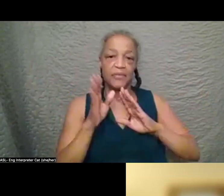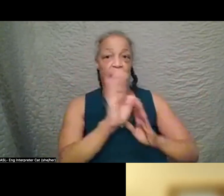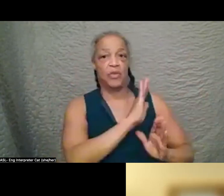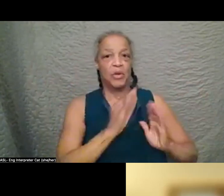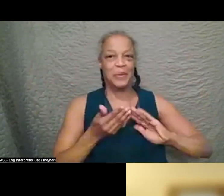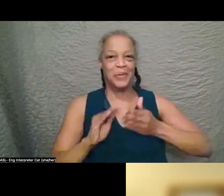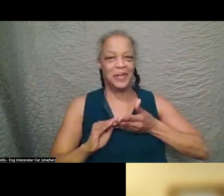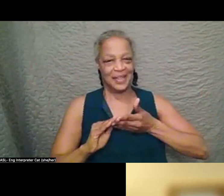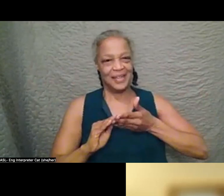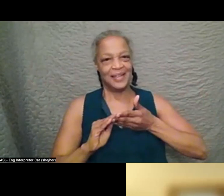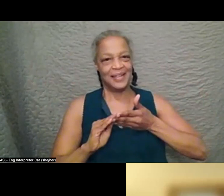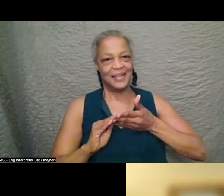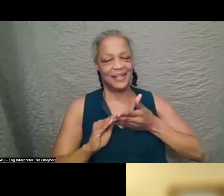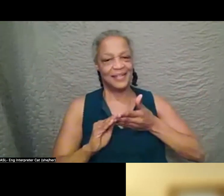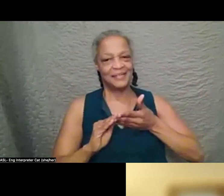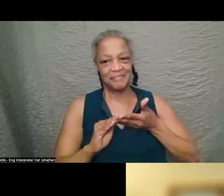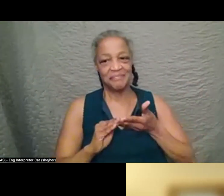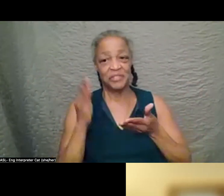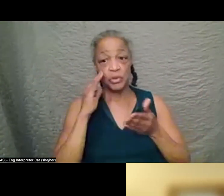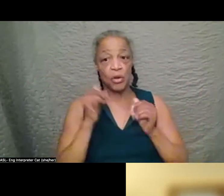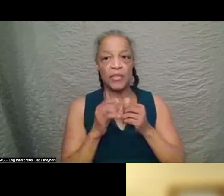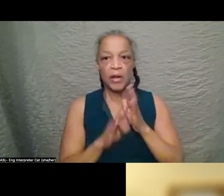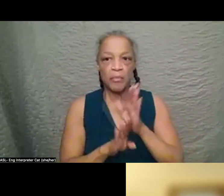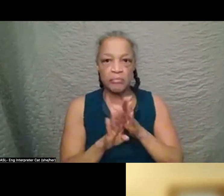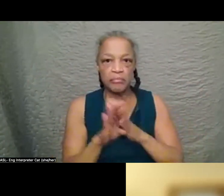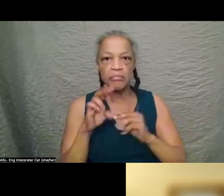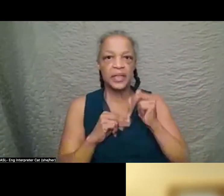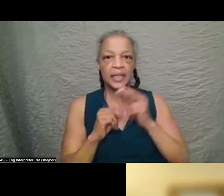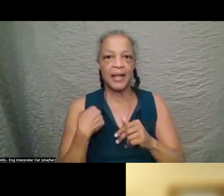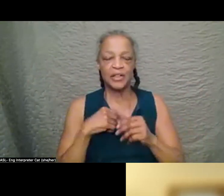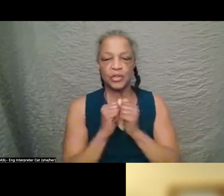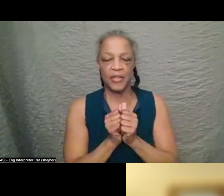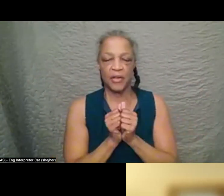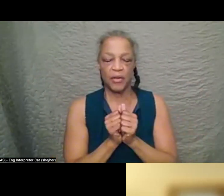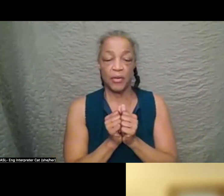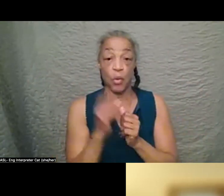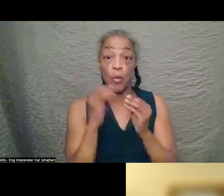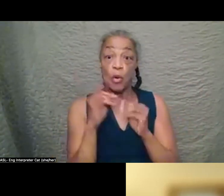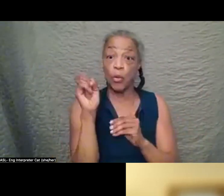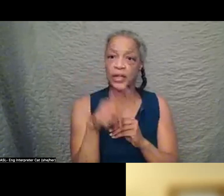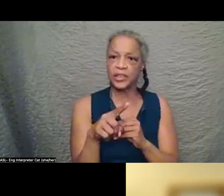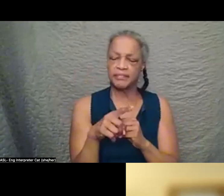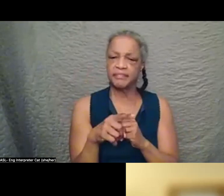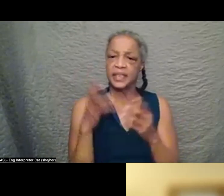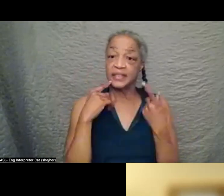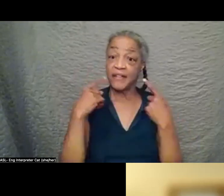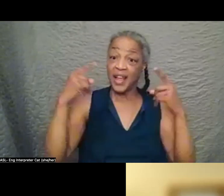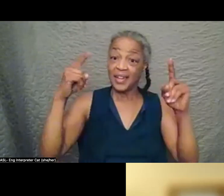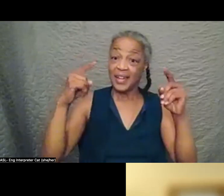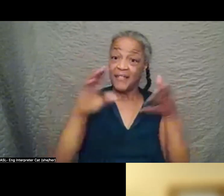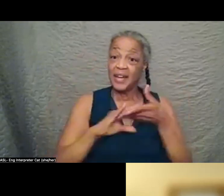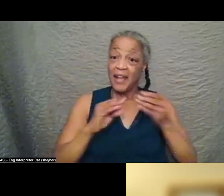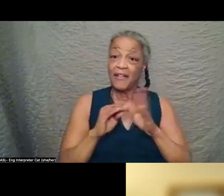actually, you know, building us together. One more question is it effective narrative building to name it